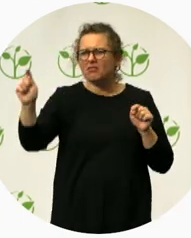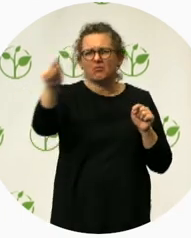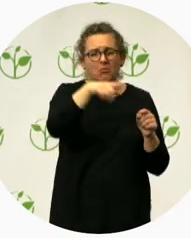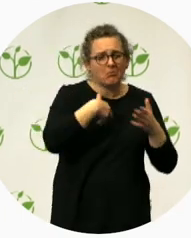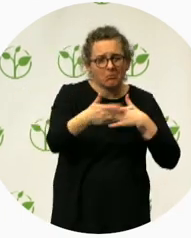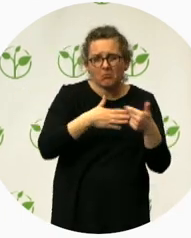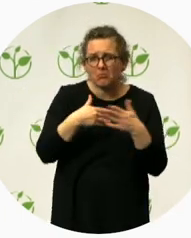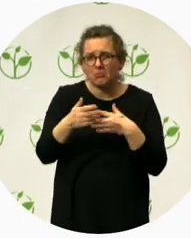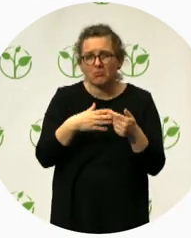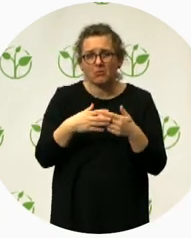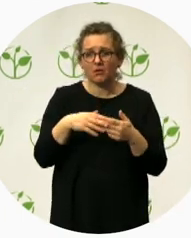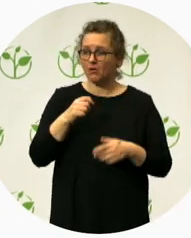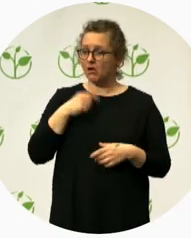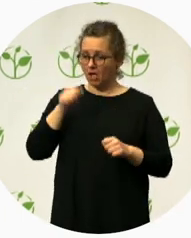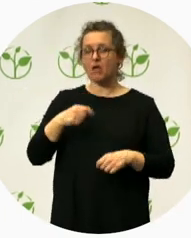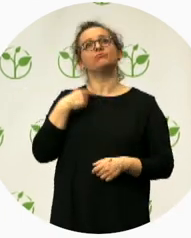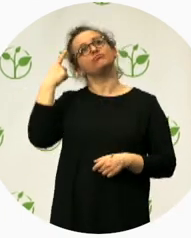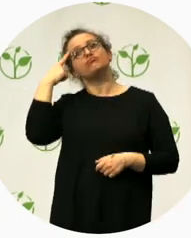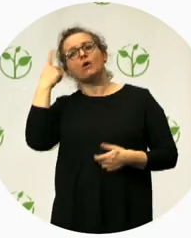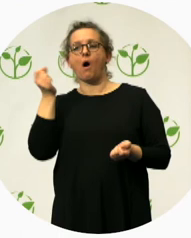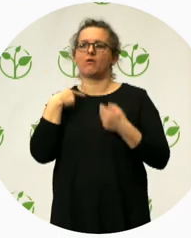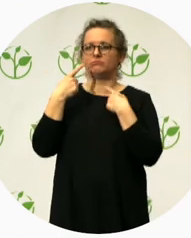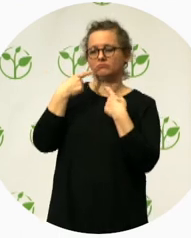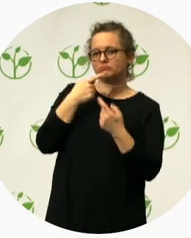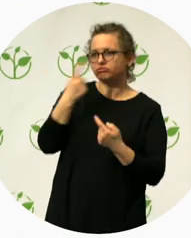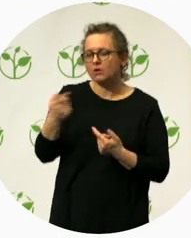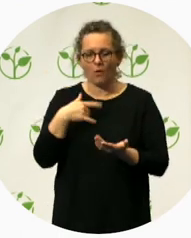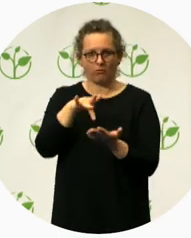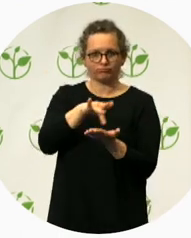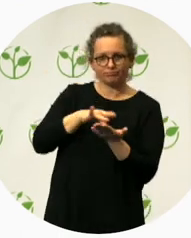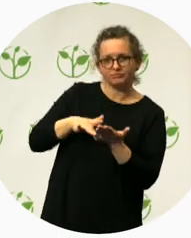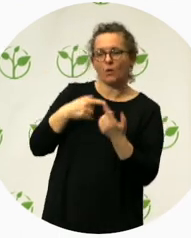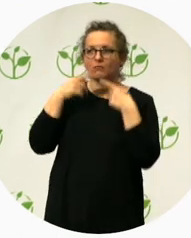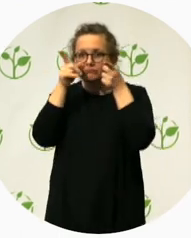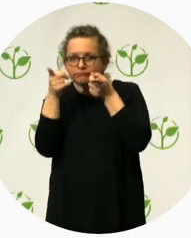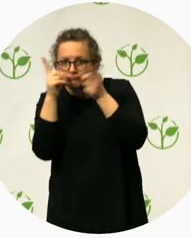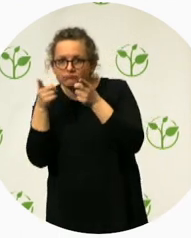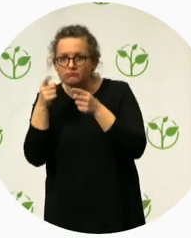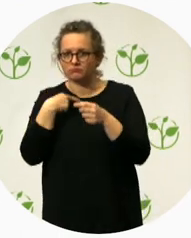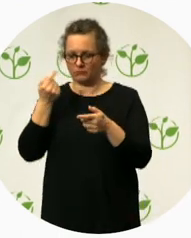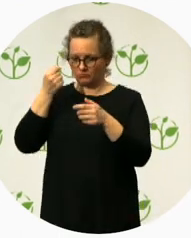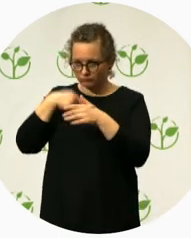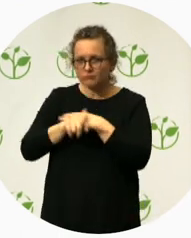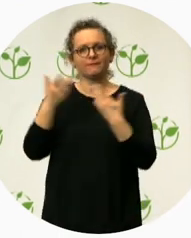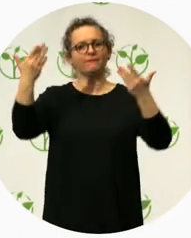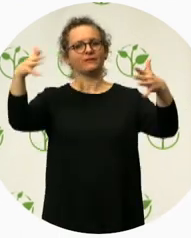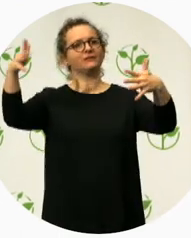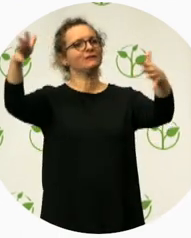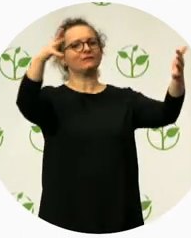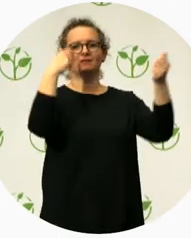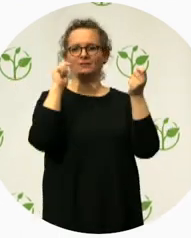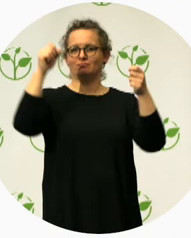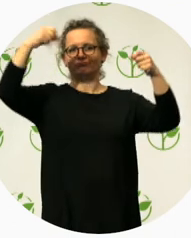that calls for assistance, and so on? Because these technologies are not expensive. When we talk